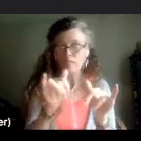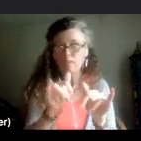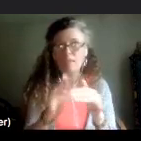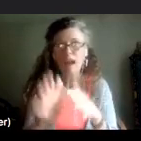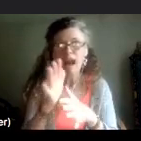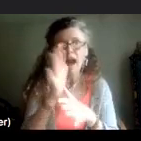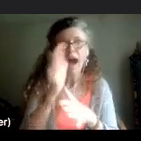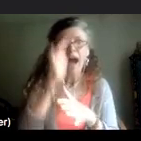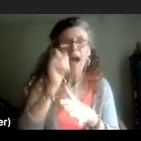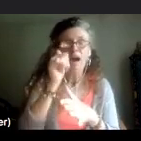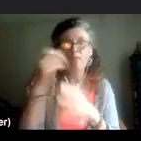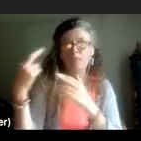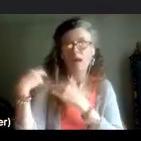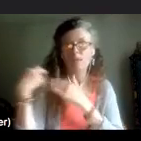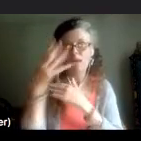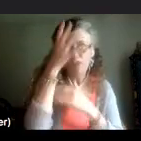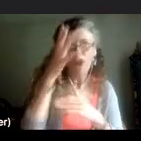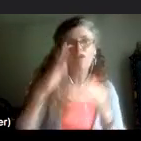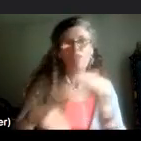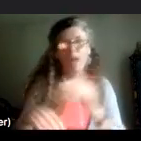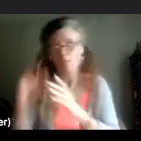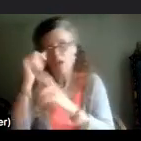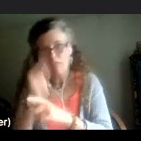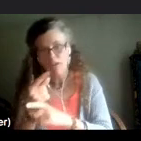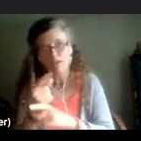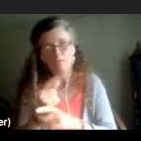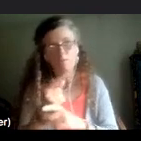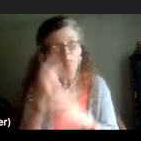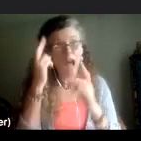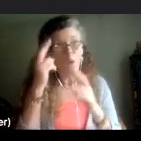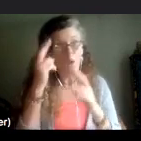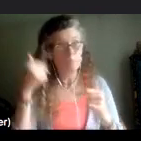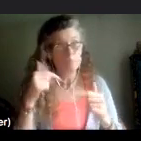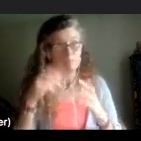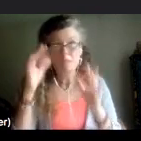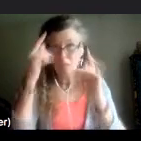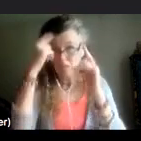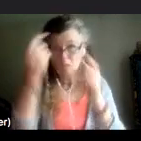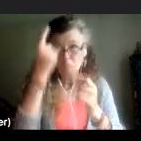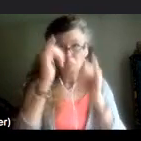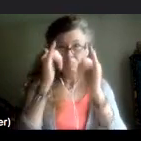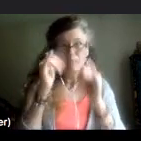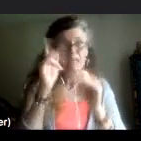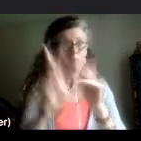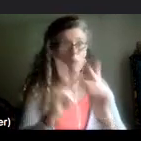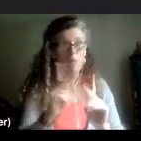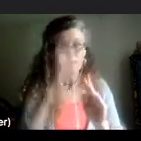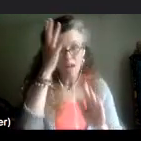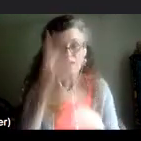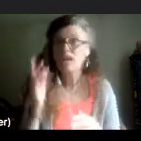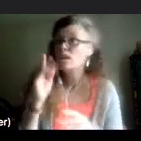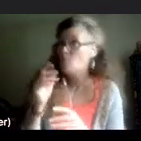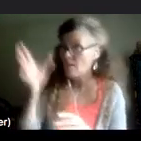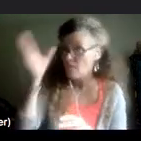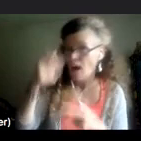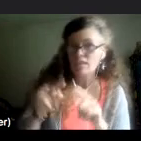responsibility in father to me than brother. I don't know if it makes sense to you guys, but it does to me. I hope it does to some of the men out there and or people that play a father role. Tone, you've been a father since